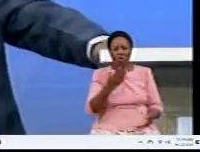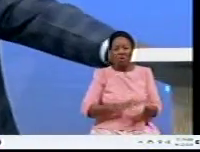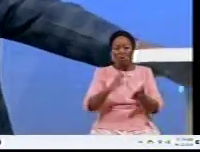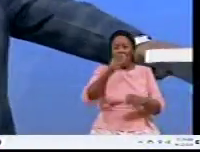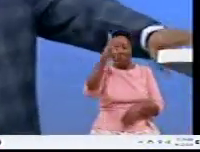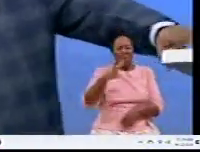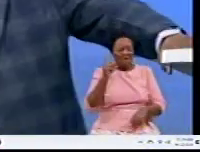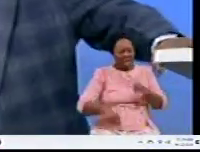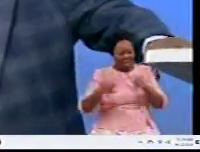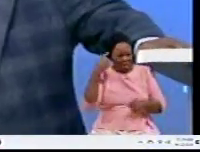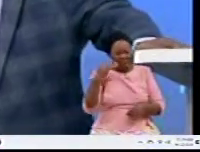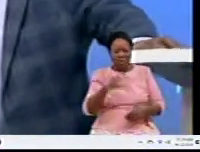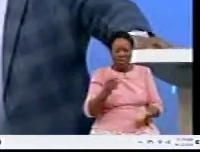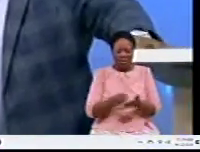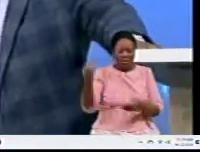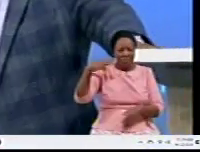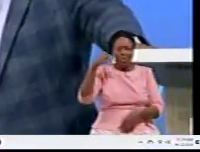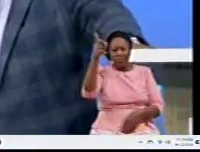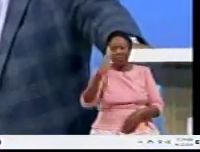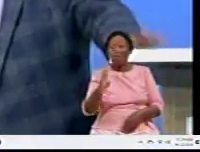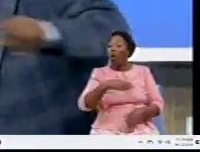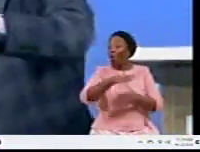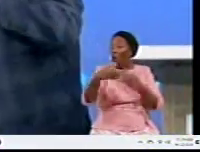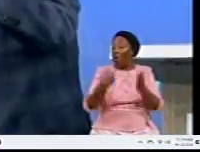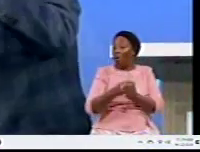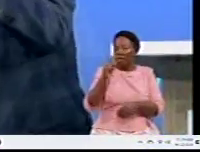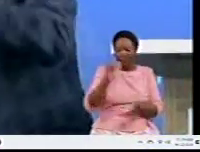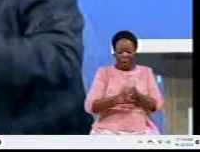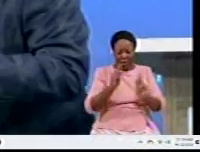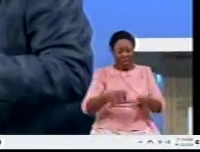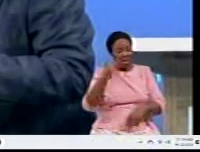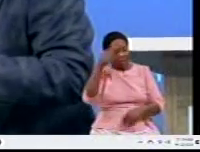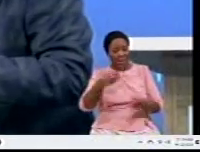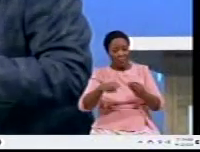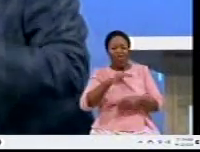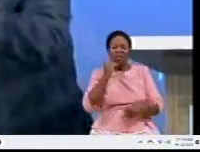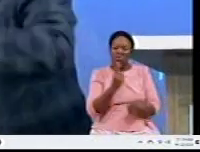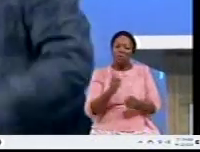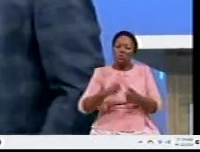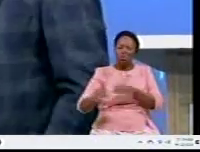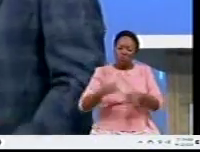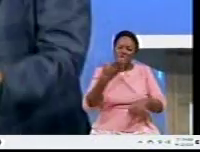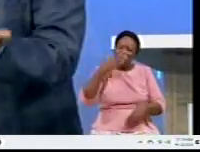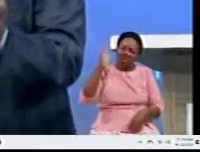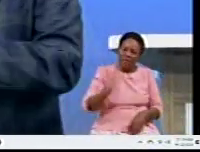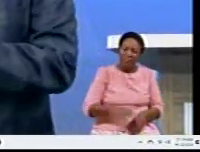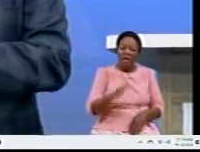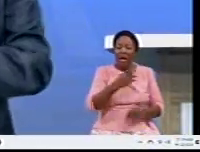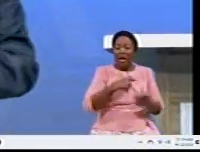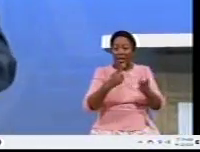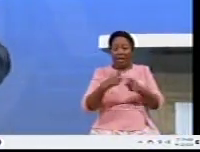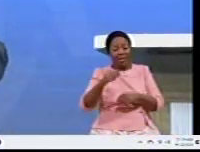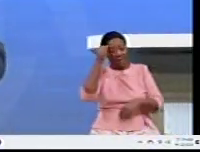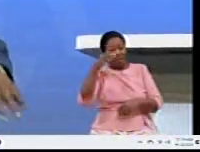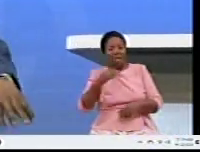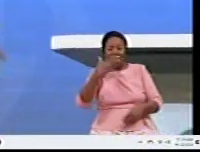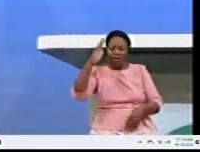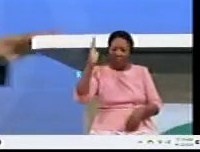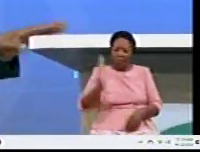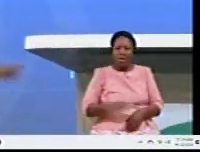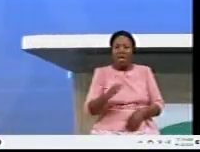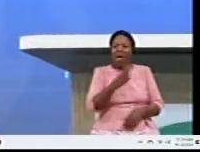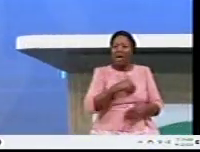think of the grace of God. All he thinks about is doing evil and thinking evil.